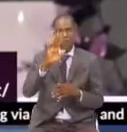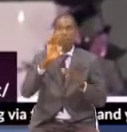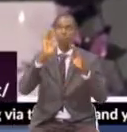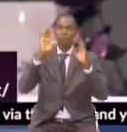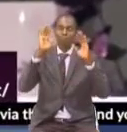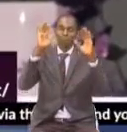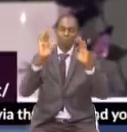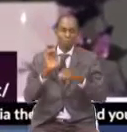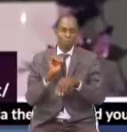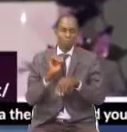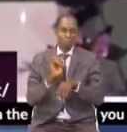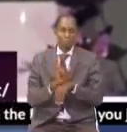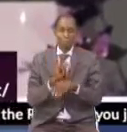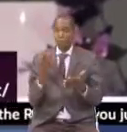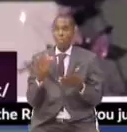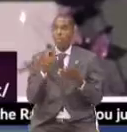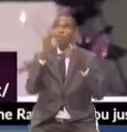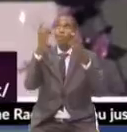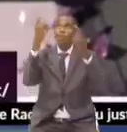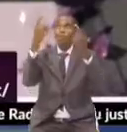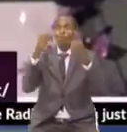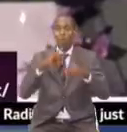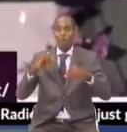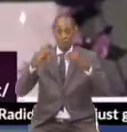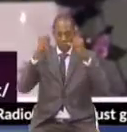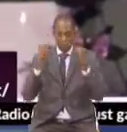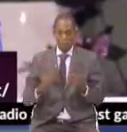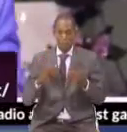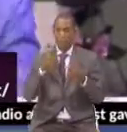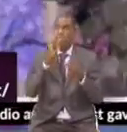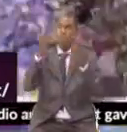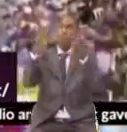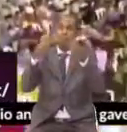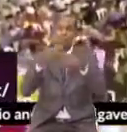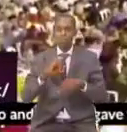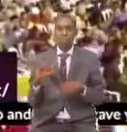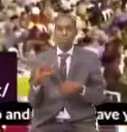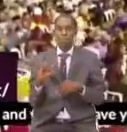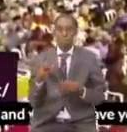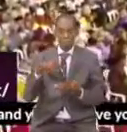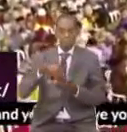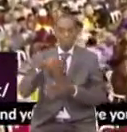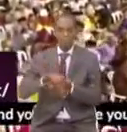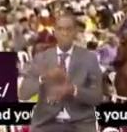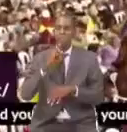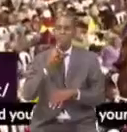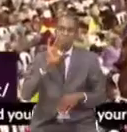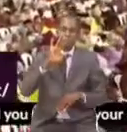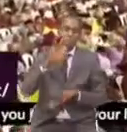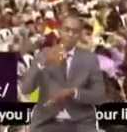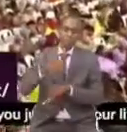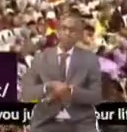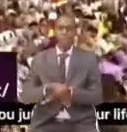Something is coming. Power is coming. Tonight is your night.